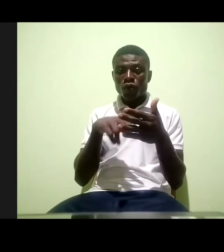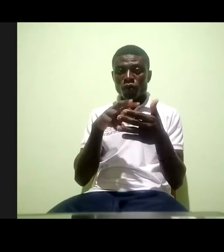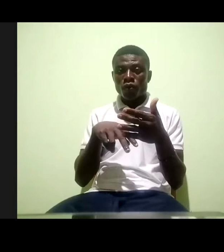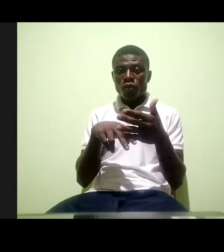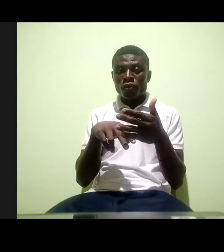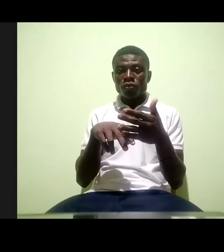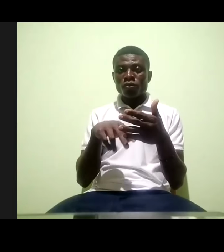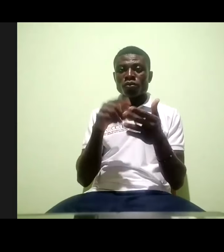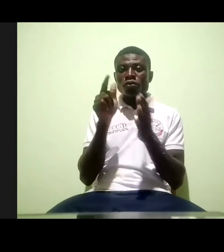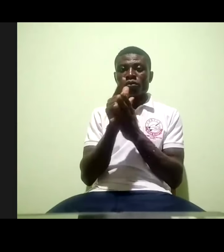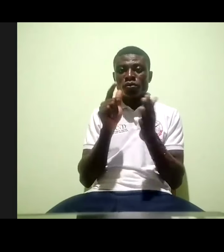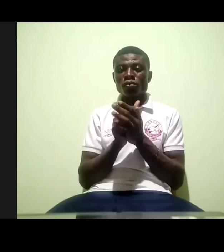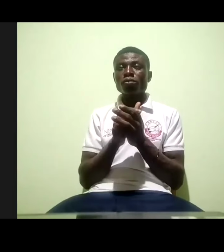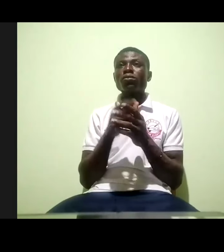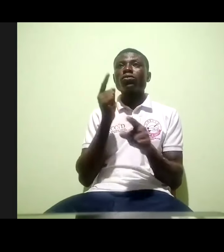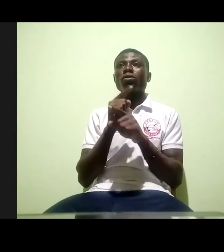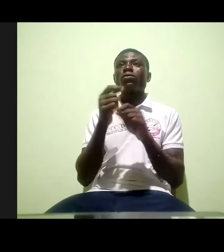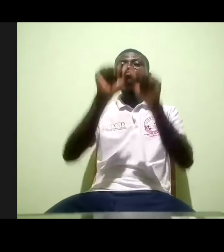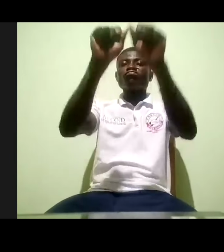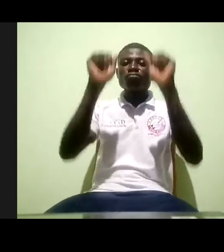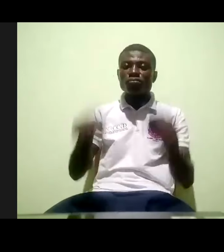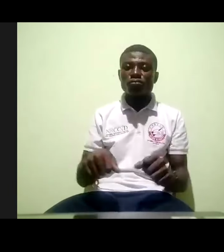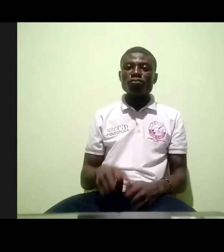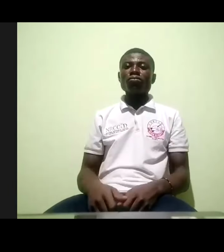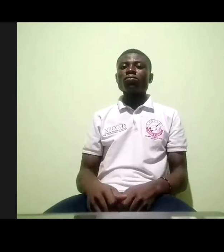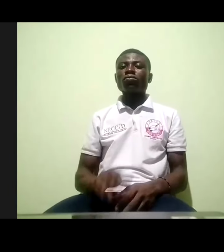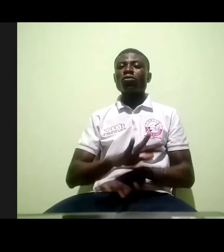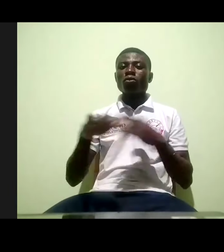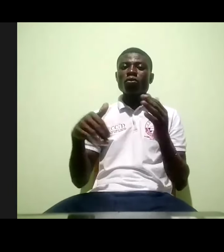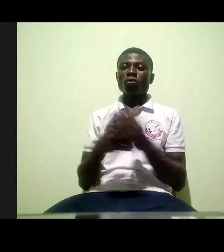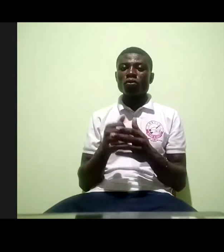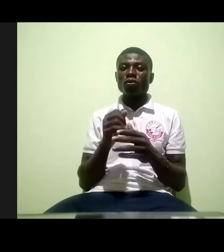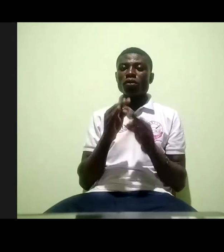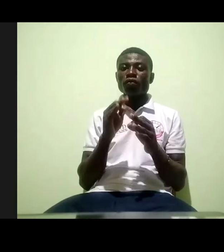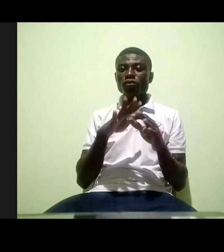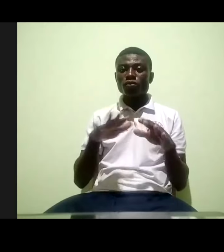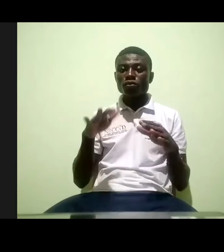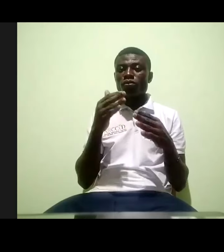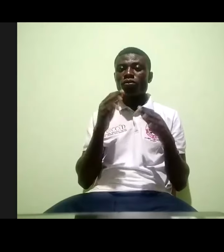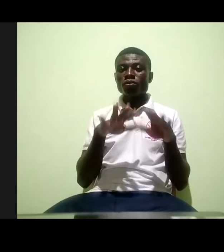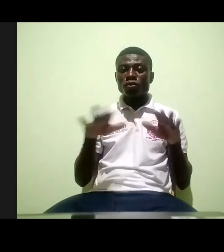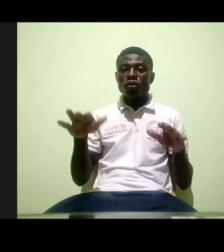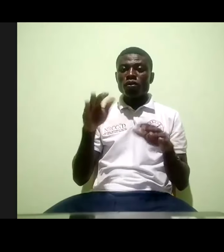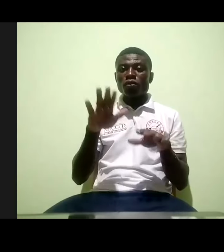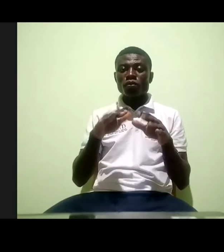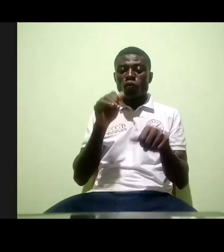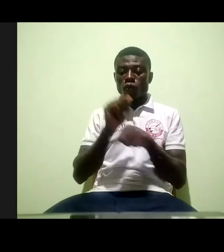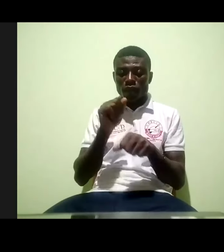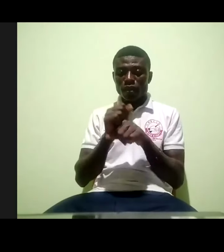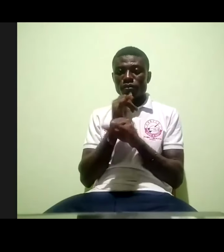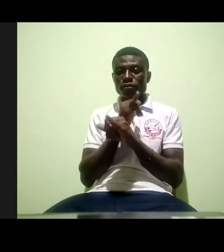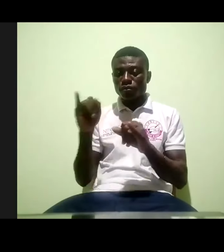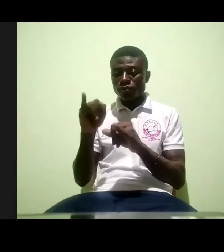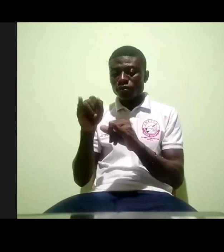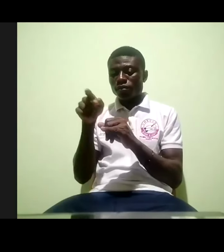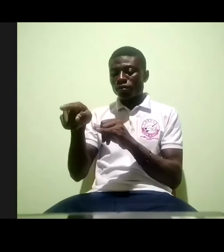instruction in front of them, and if the children are working independently in the classroom, this child can